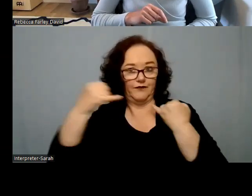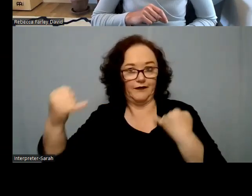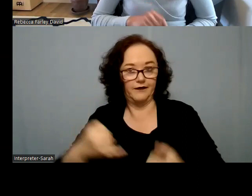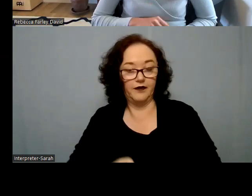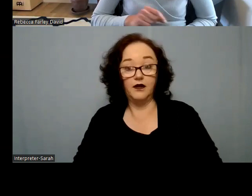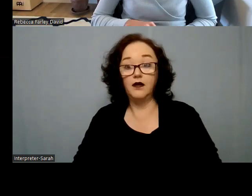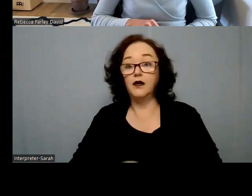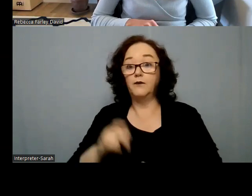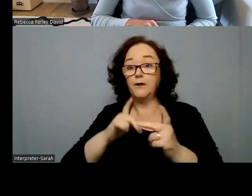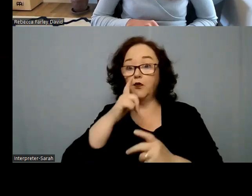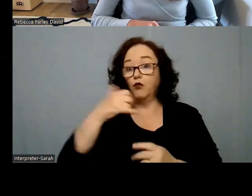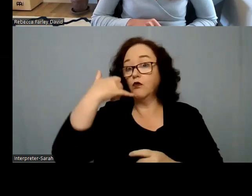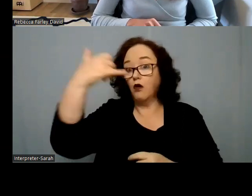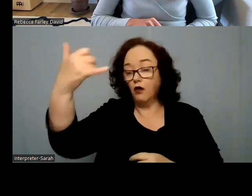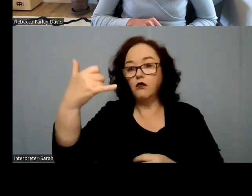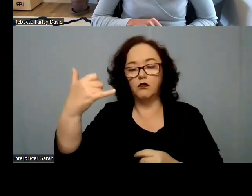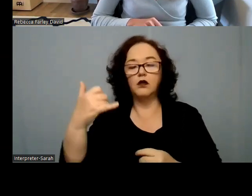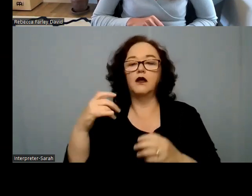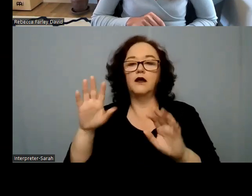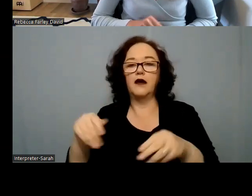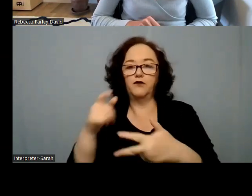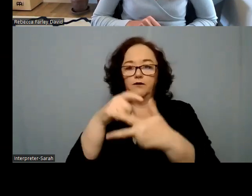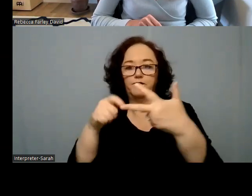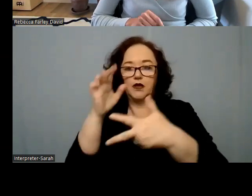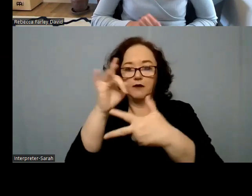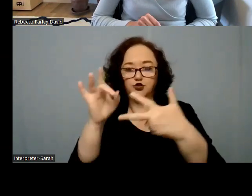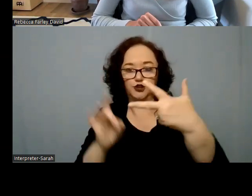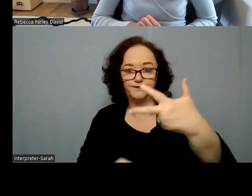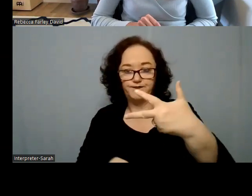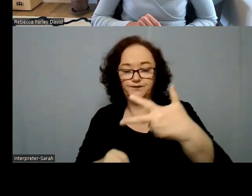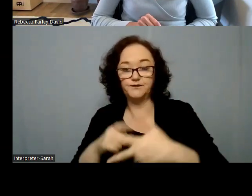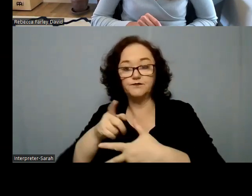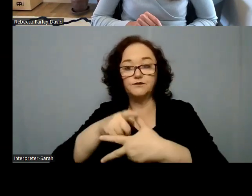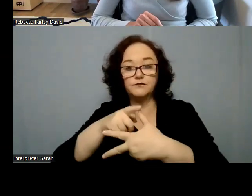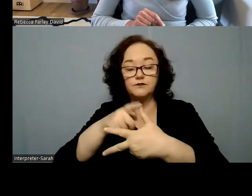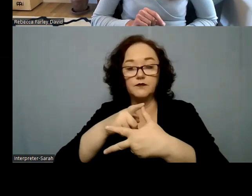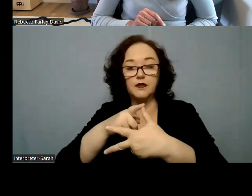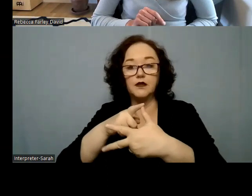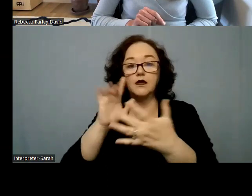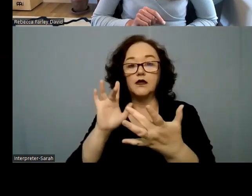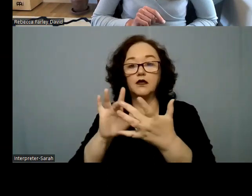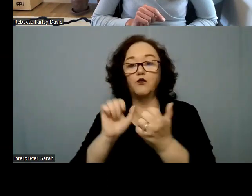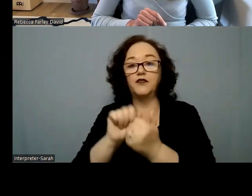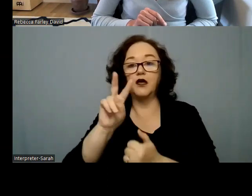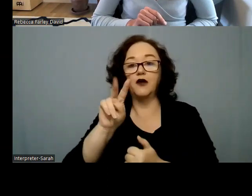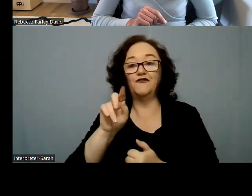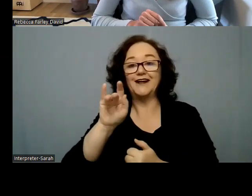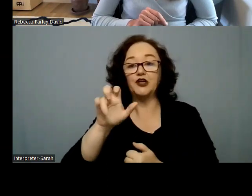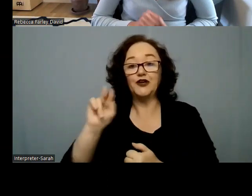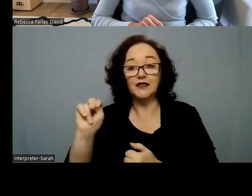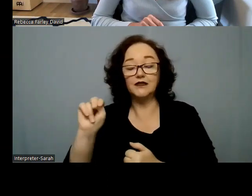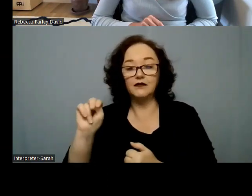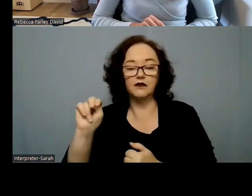are given 3 options. They can be connected with the Veterans Crisis Line, they can go to the